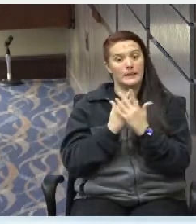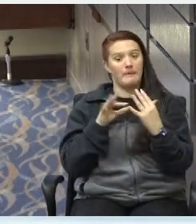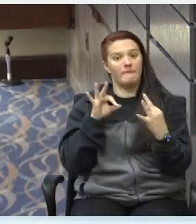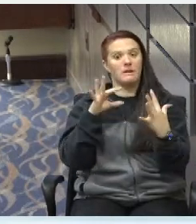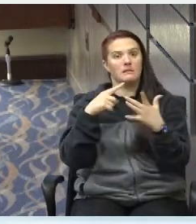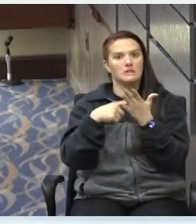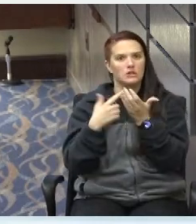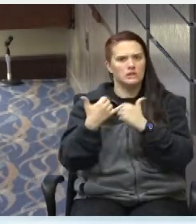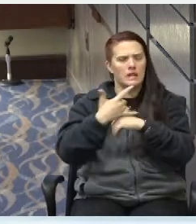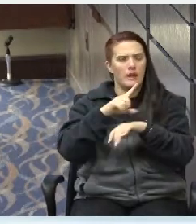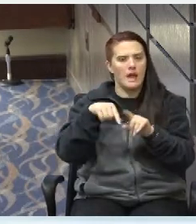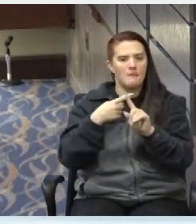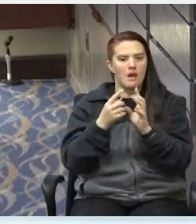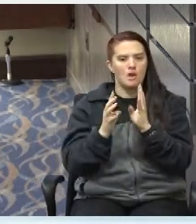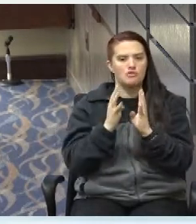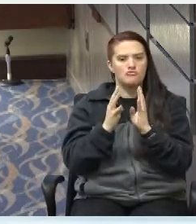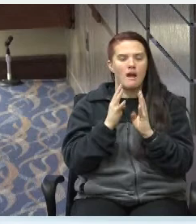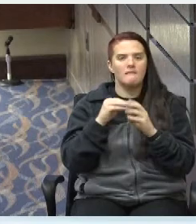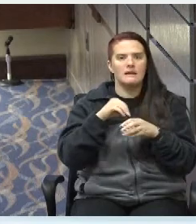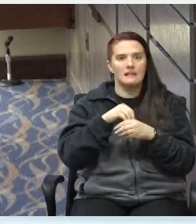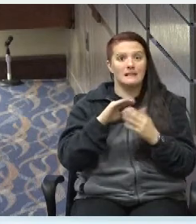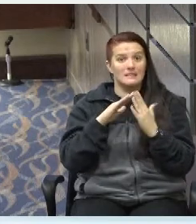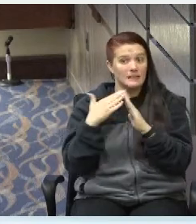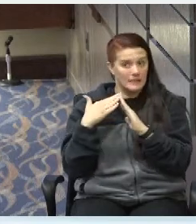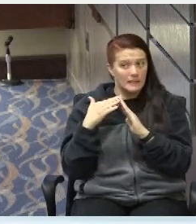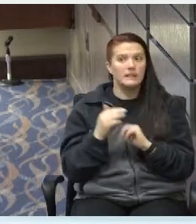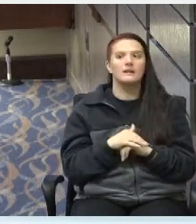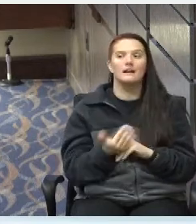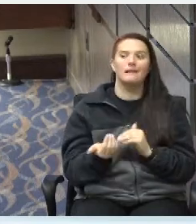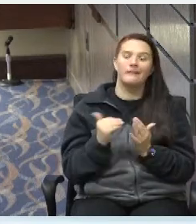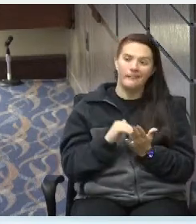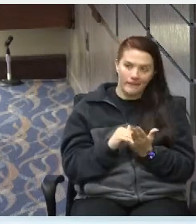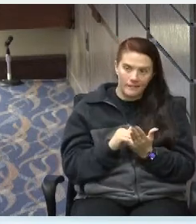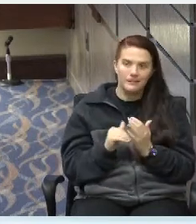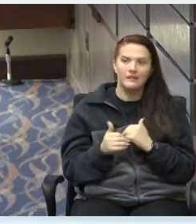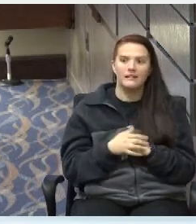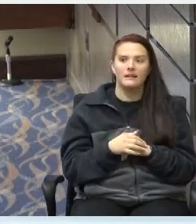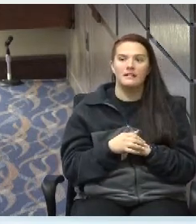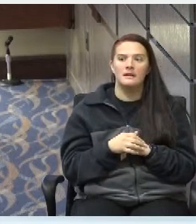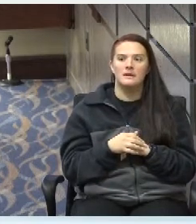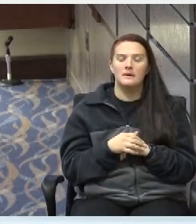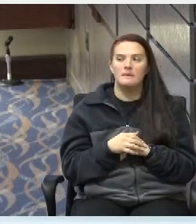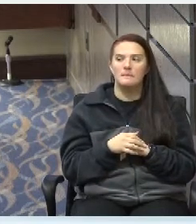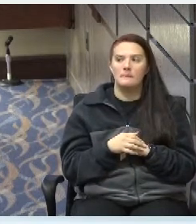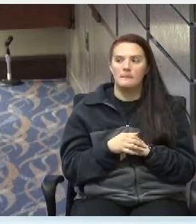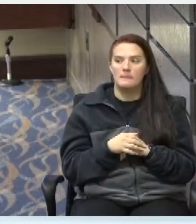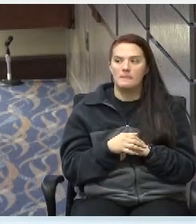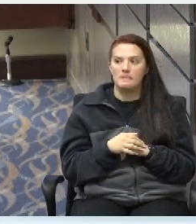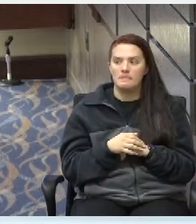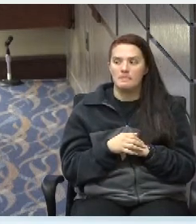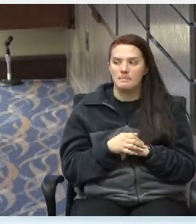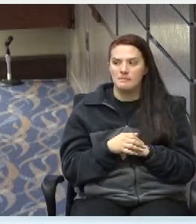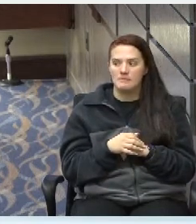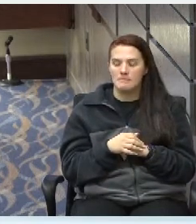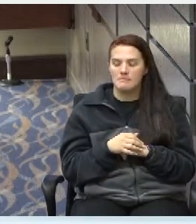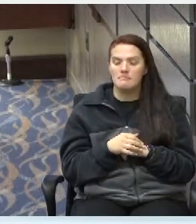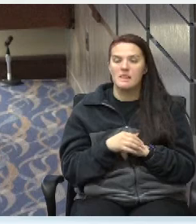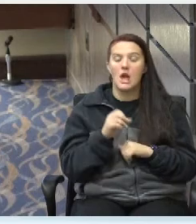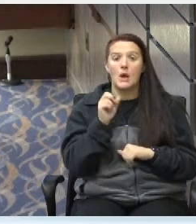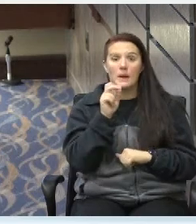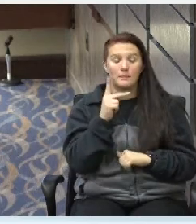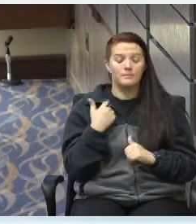discussion today about traffic calming in the city. And again, I can't get the thing to go. All right. Today we're